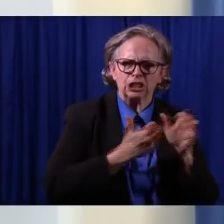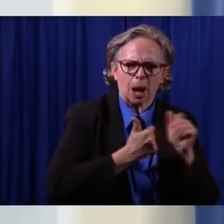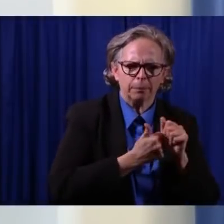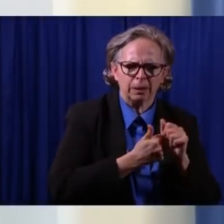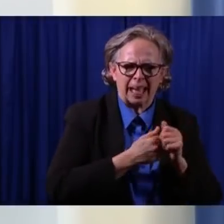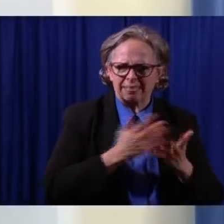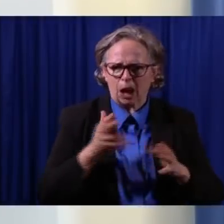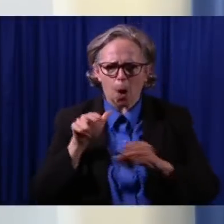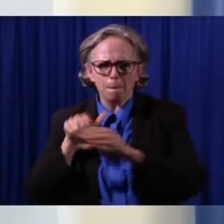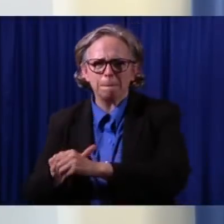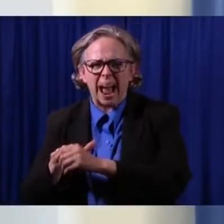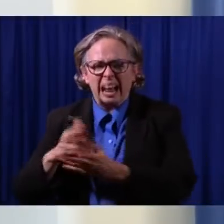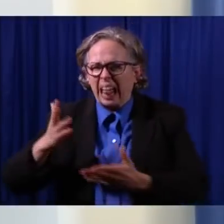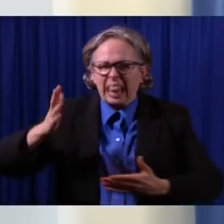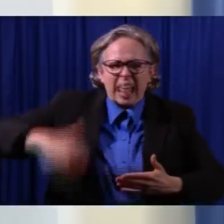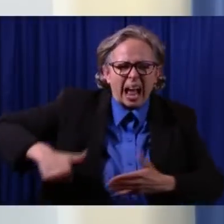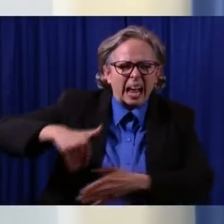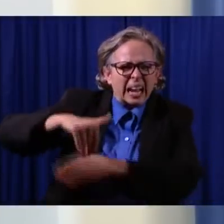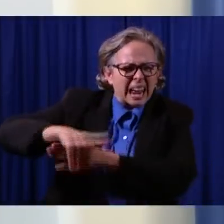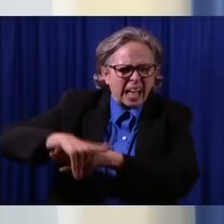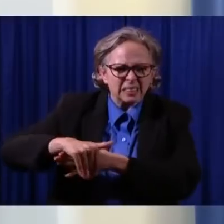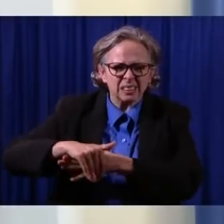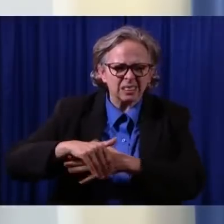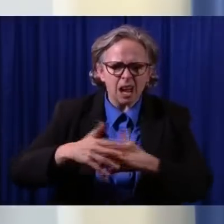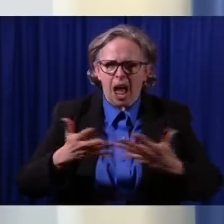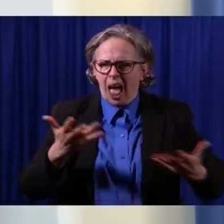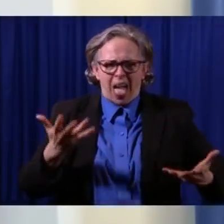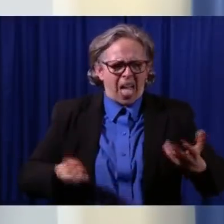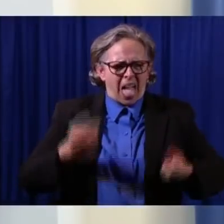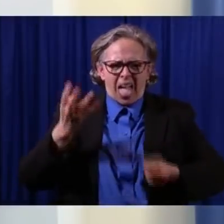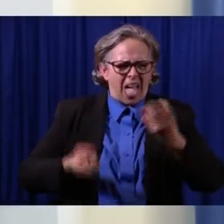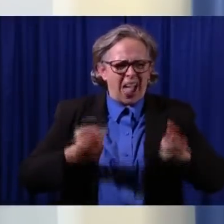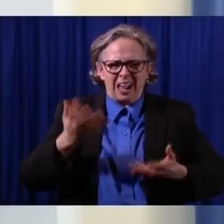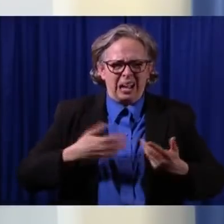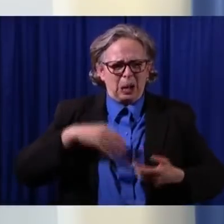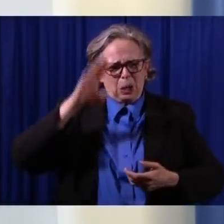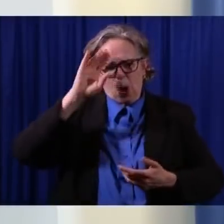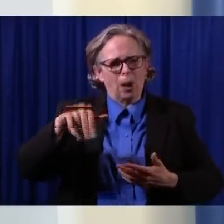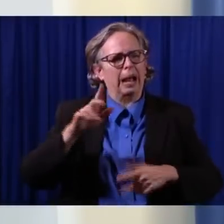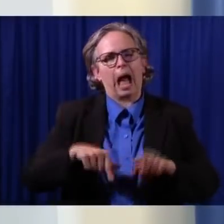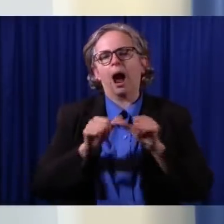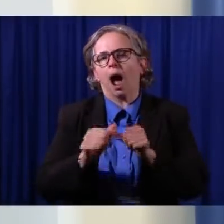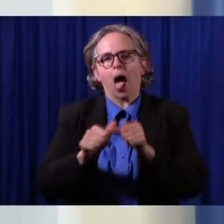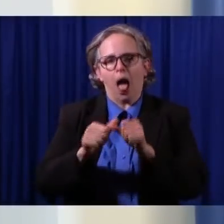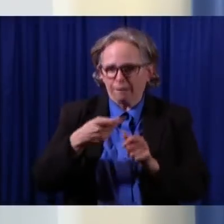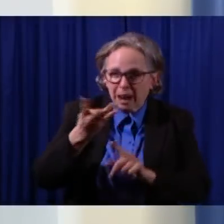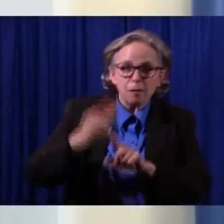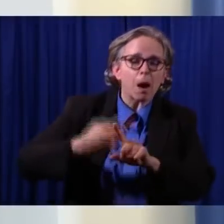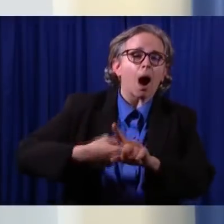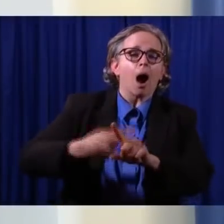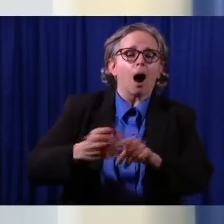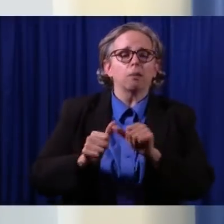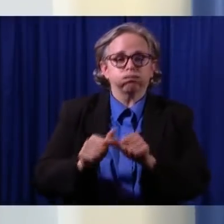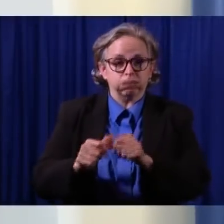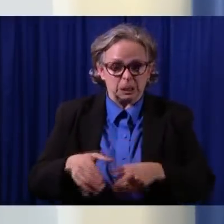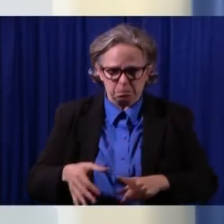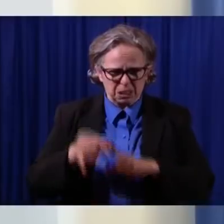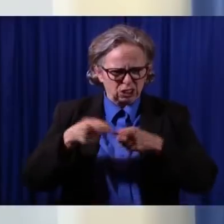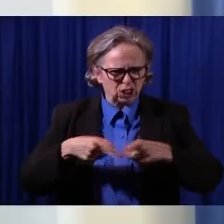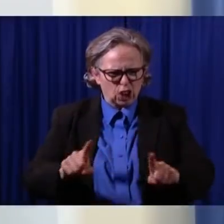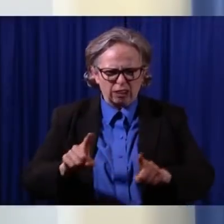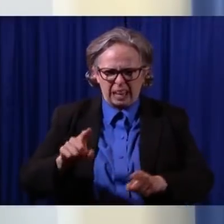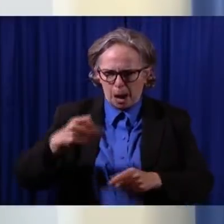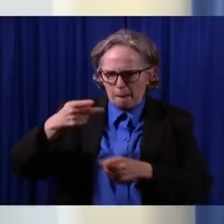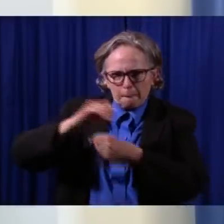night. And so it's something that I've known wasn't a sustainable thing given a pandemic. But,